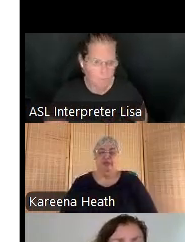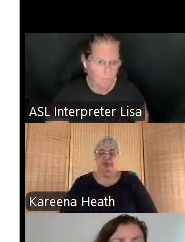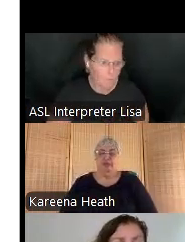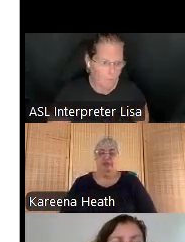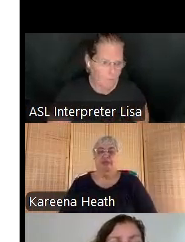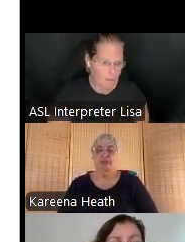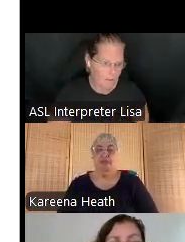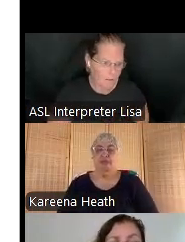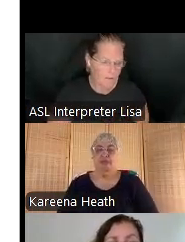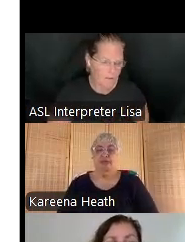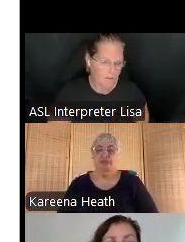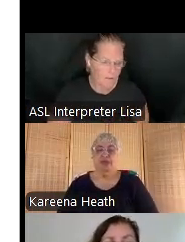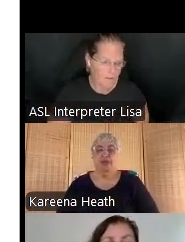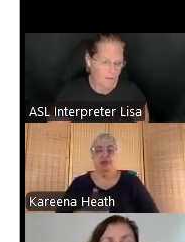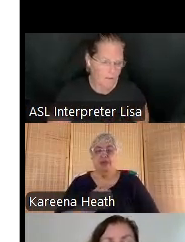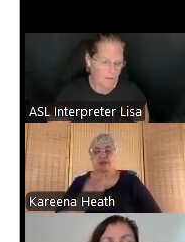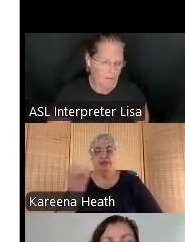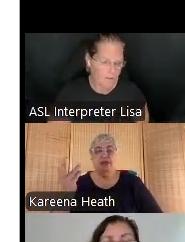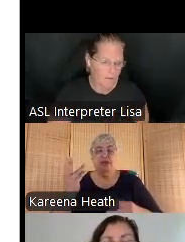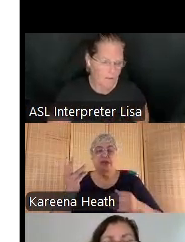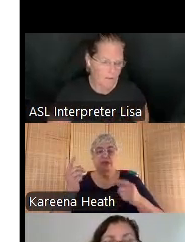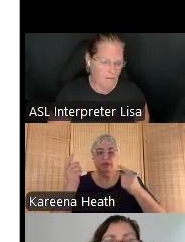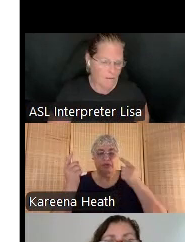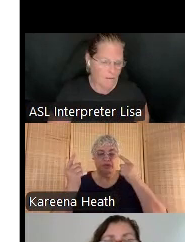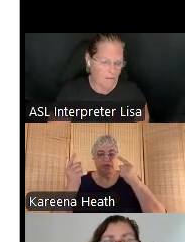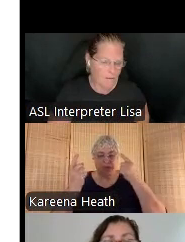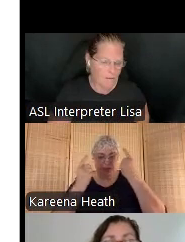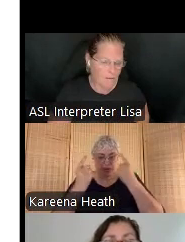So here's a few considerations. Did the